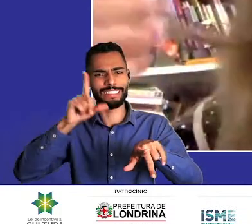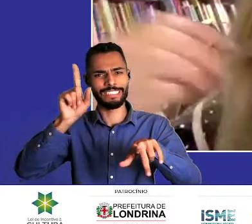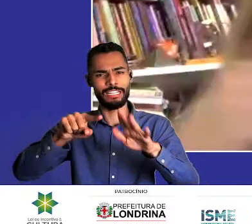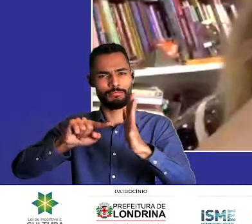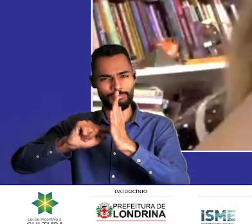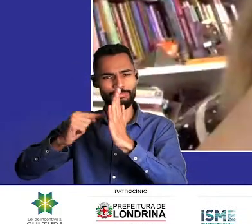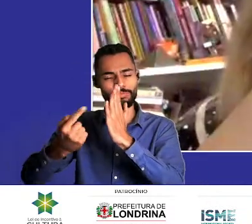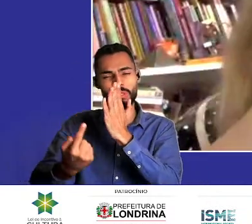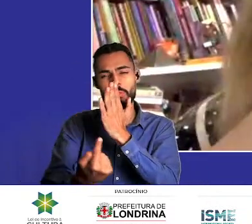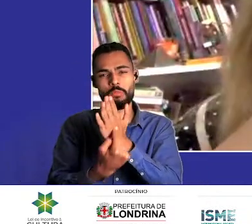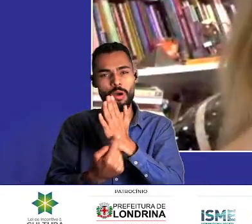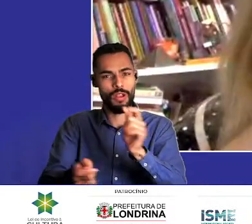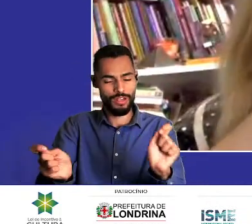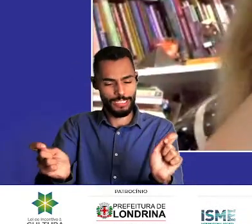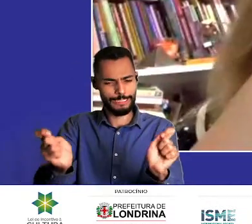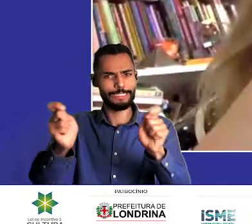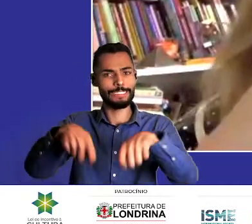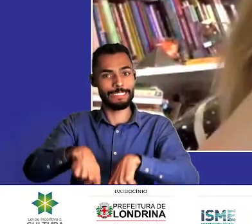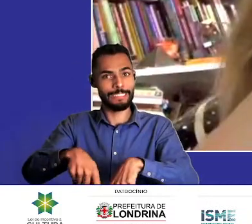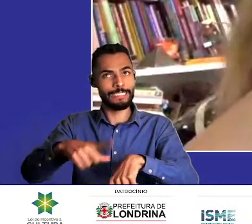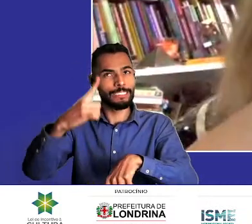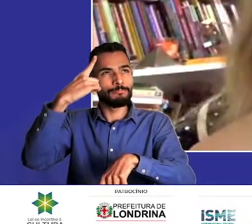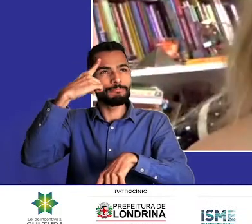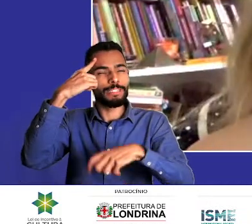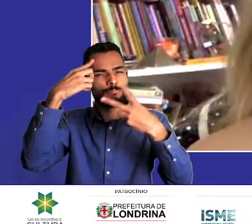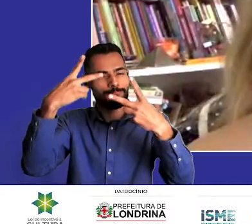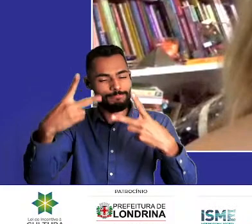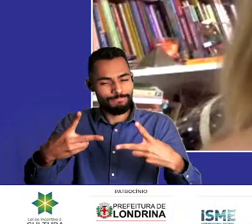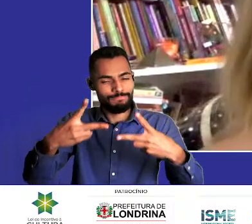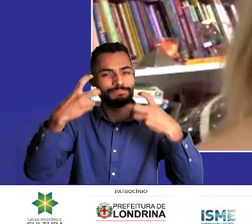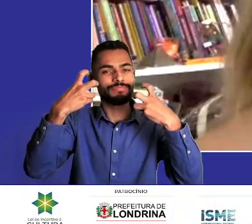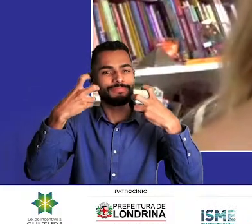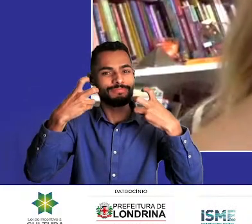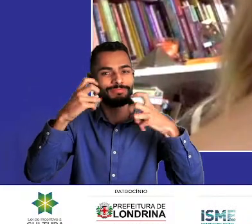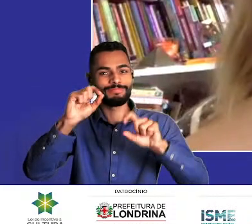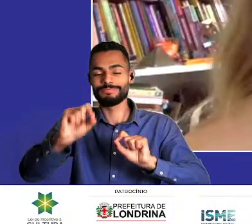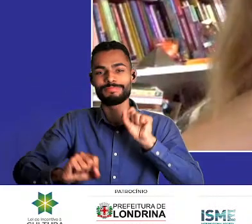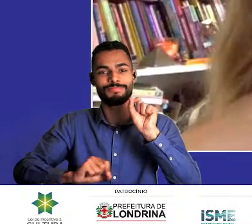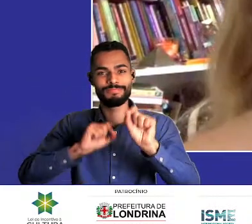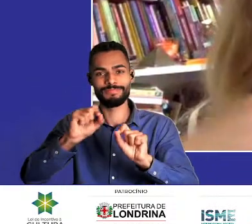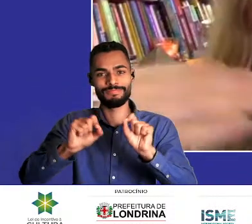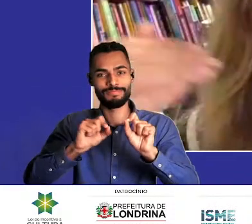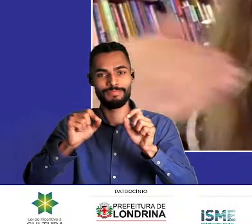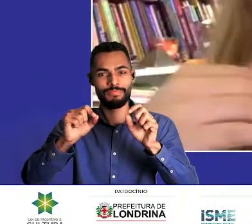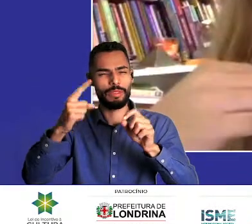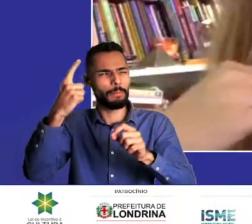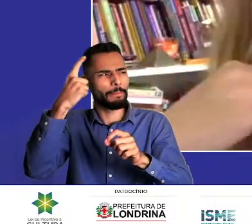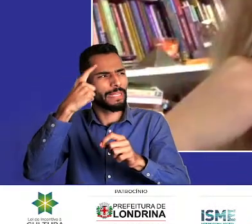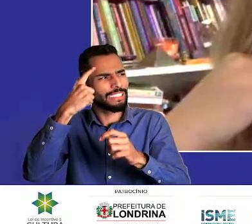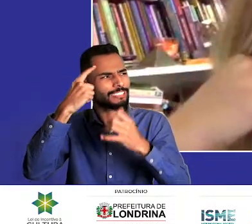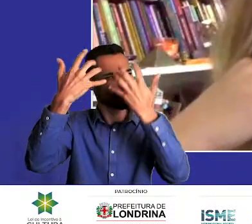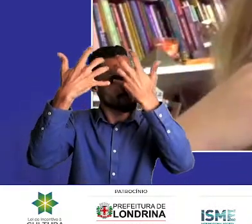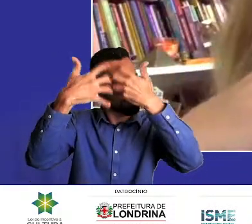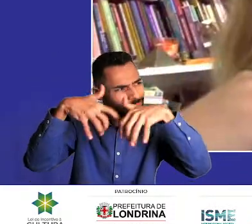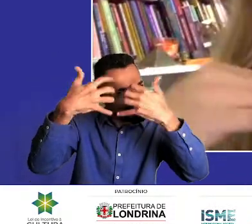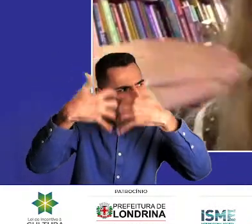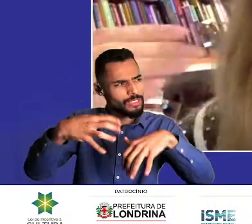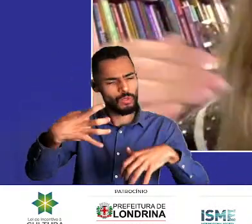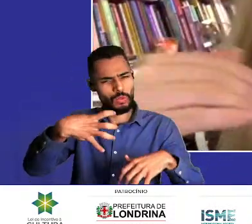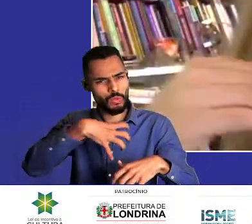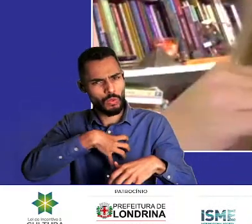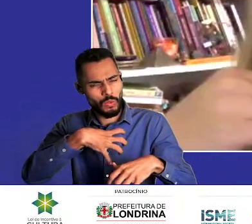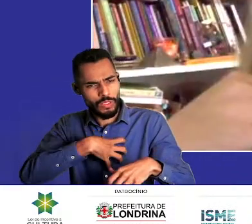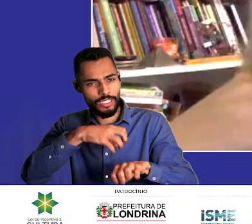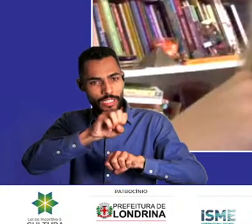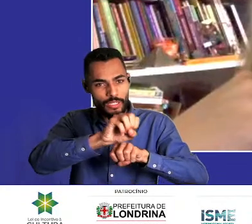renew our training models in music and seek to broaden our views and practice based on dialogue